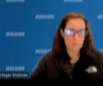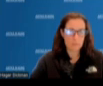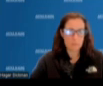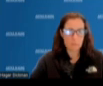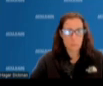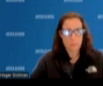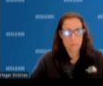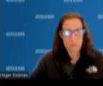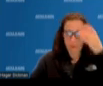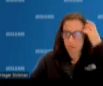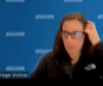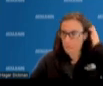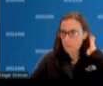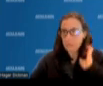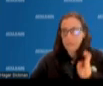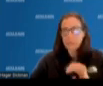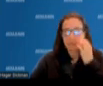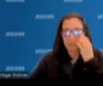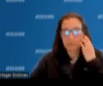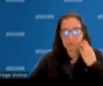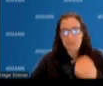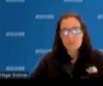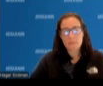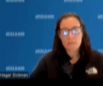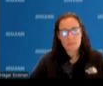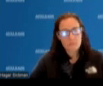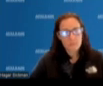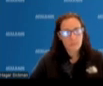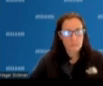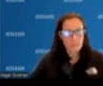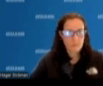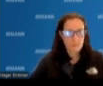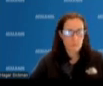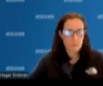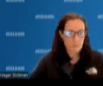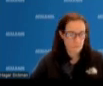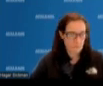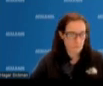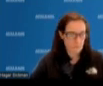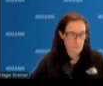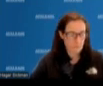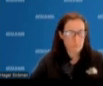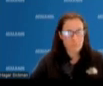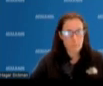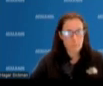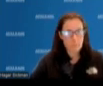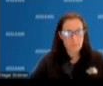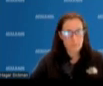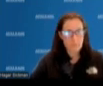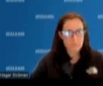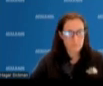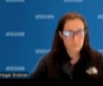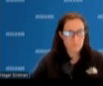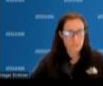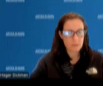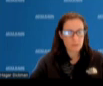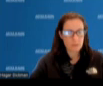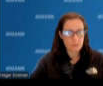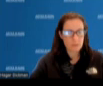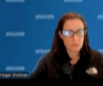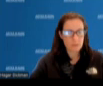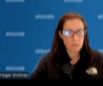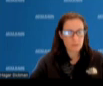over 900,000 older adults and people with disabilities who are receiving long-term services and supports through Medi-Cal.